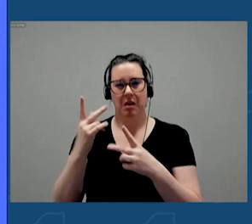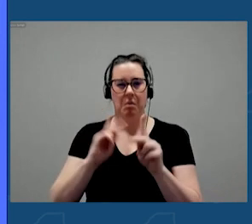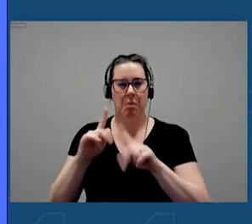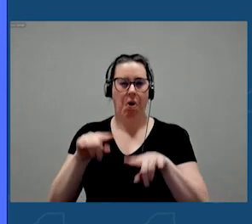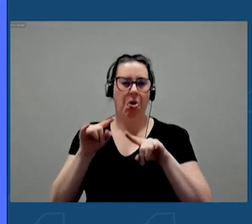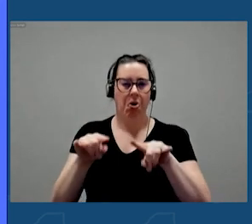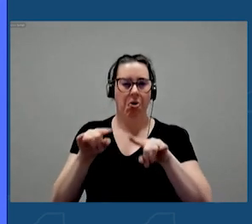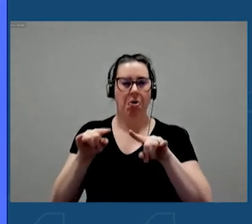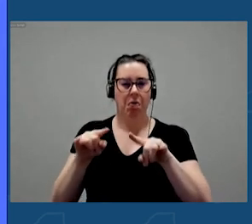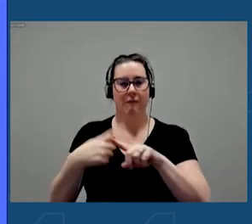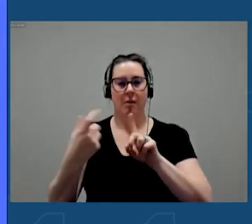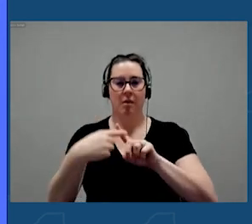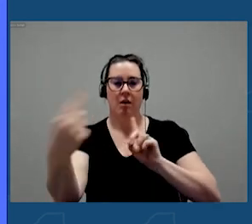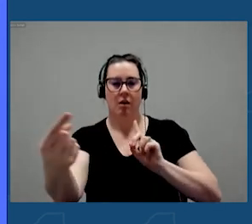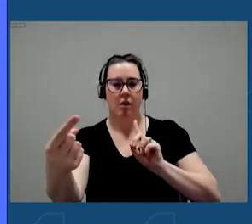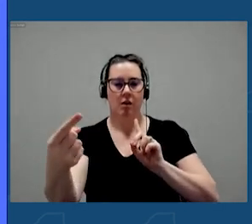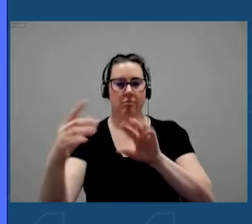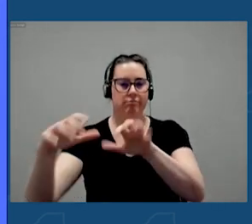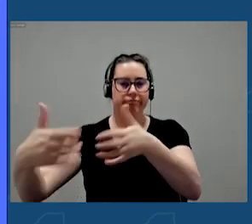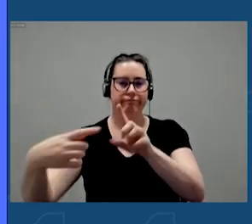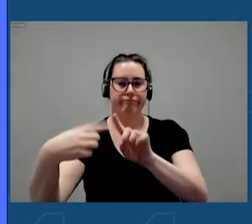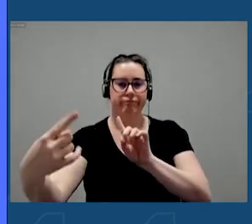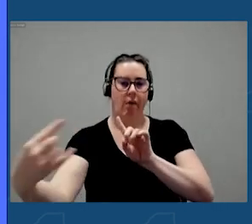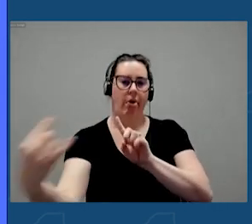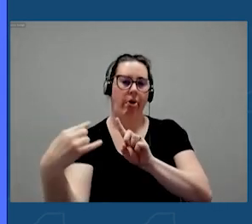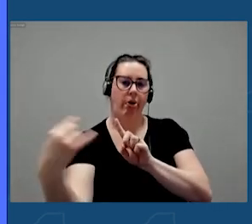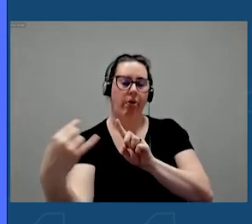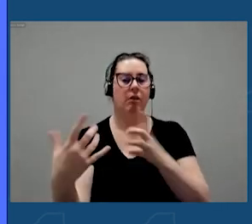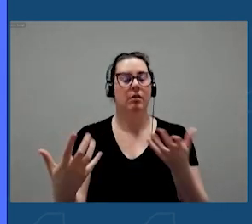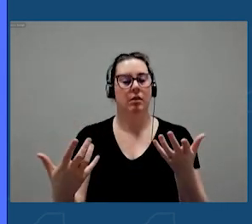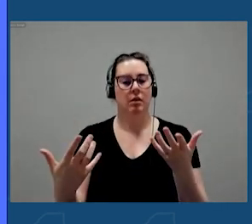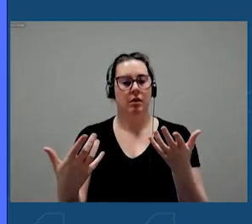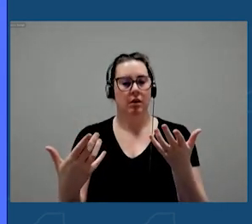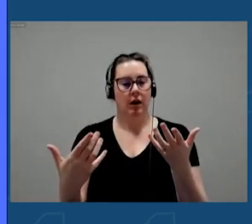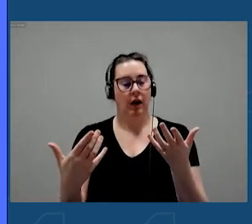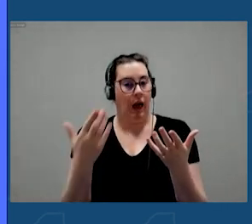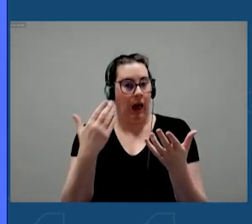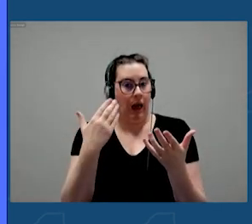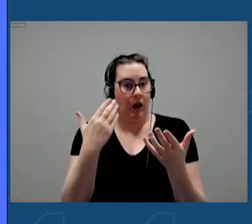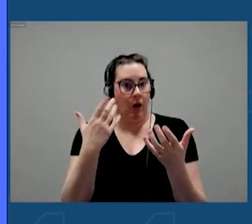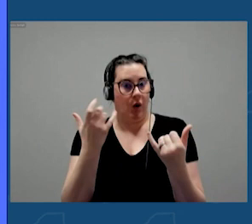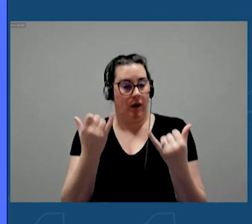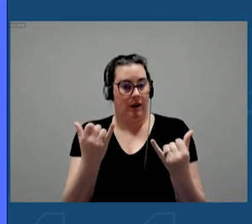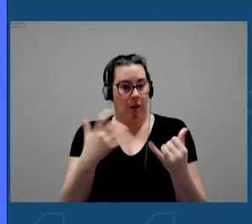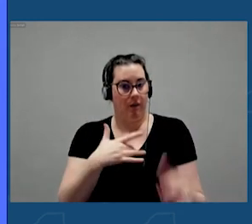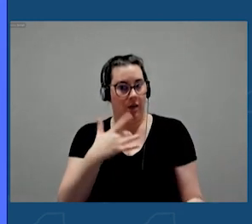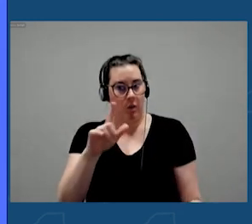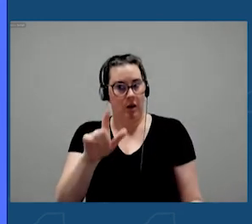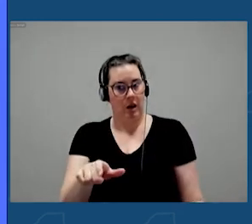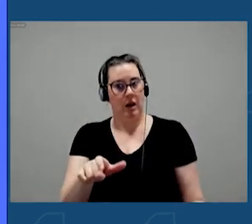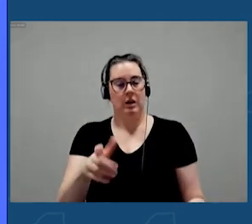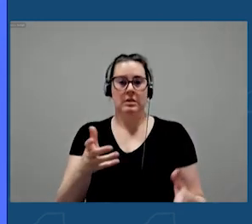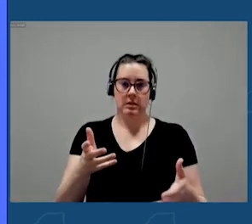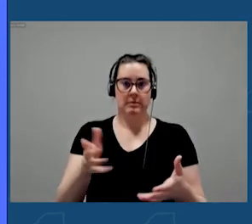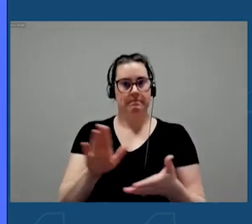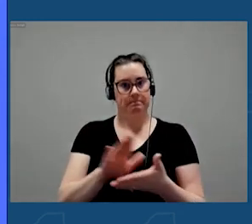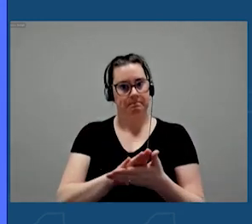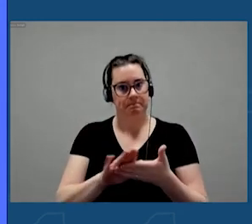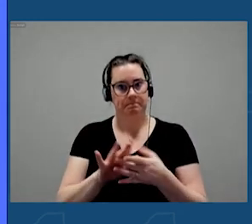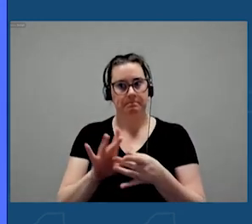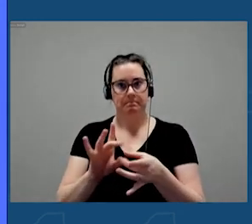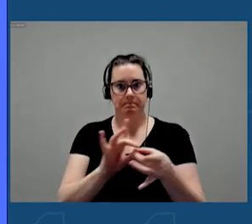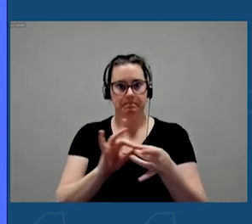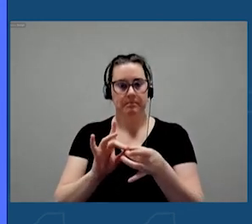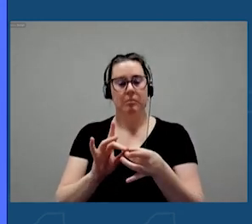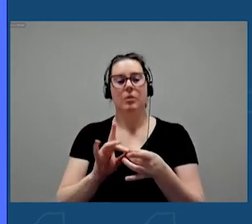opposition party in that well. At a moment when I think we need comity in our politics, when things like the infrastructure